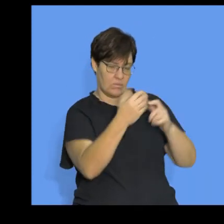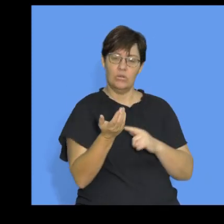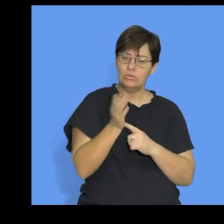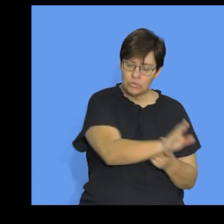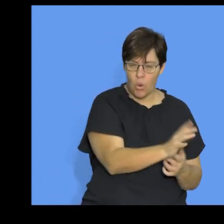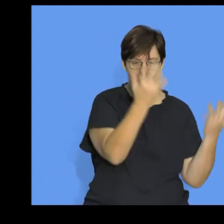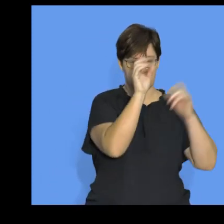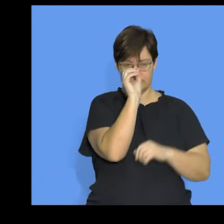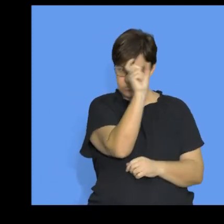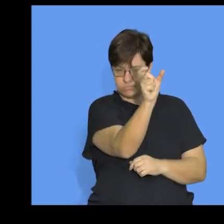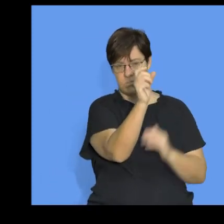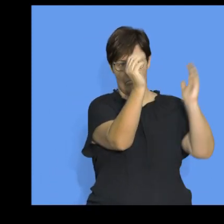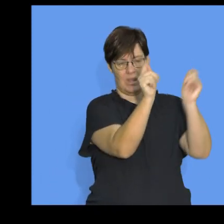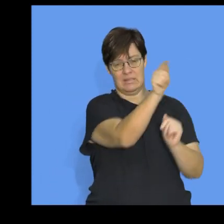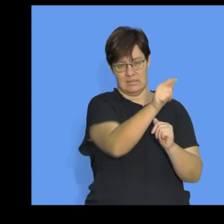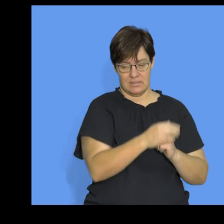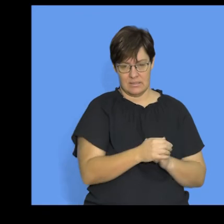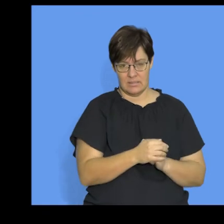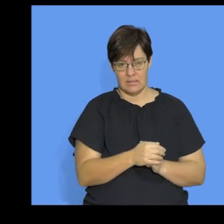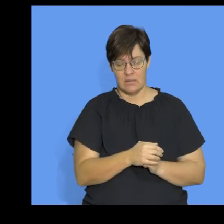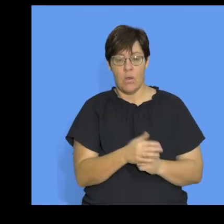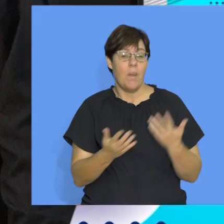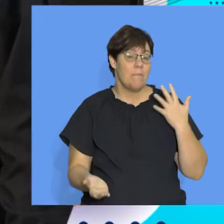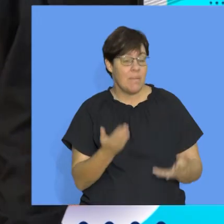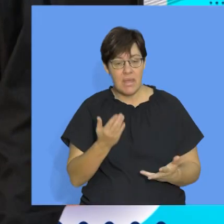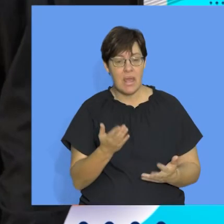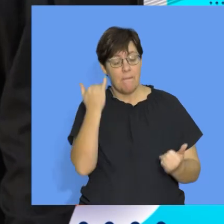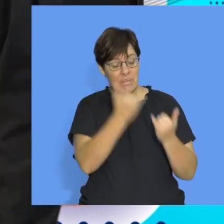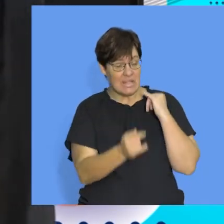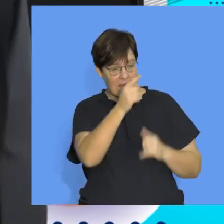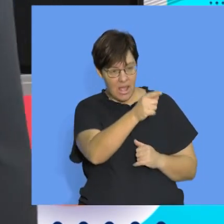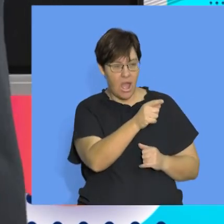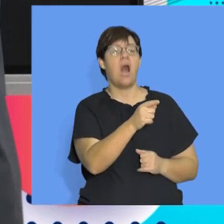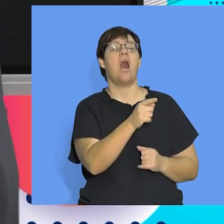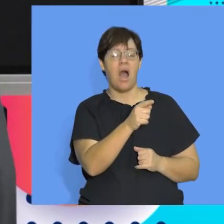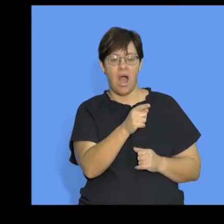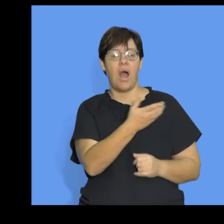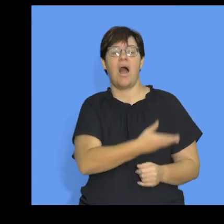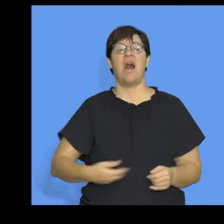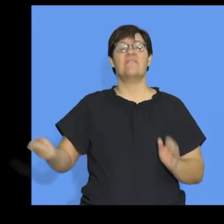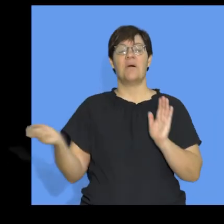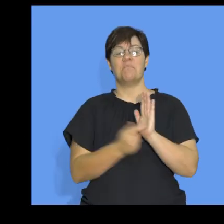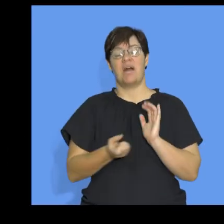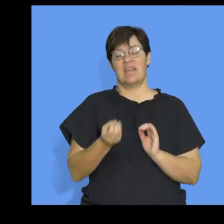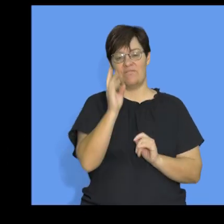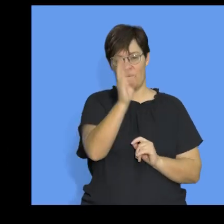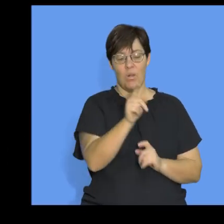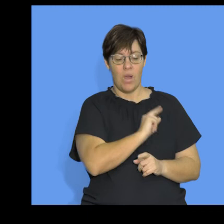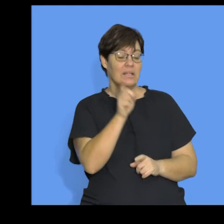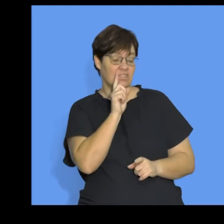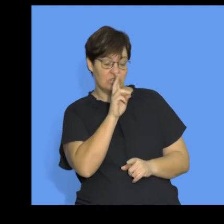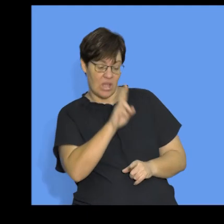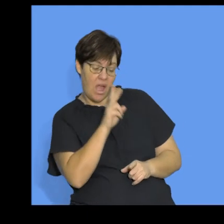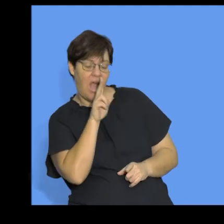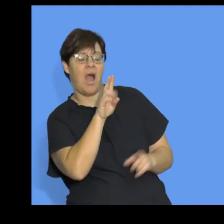in brackets, because perchance, if you make an error, you will get a part mark. You then add your total factory overheads